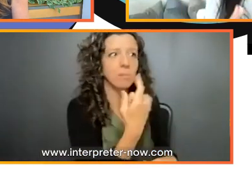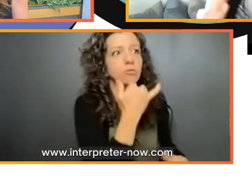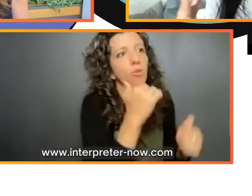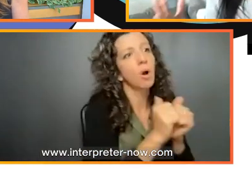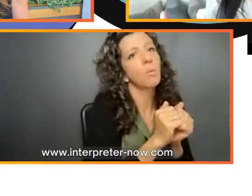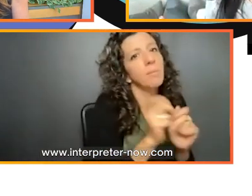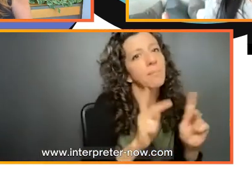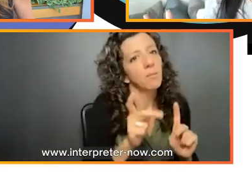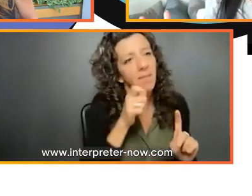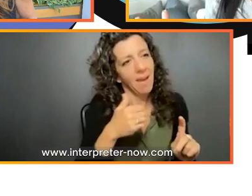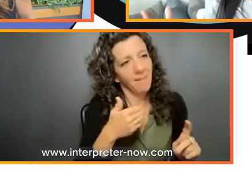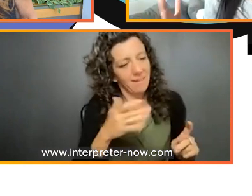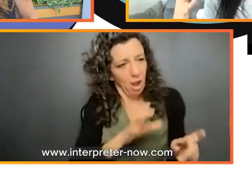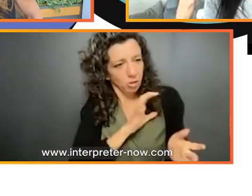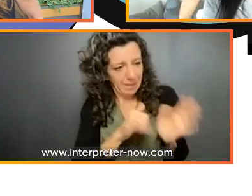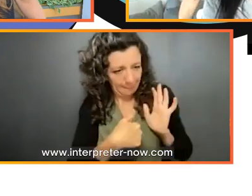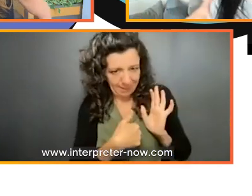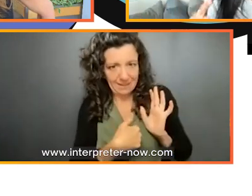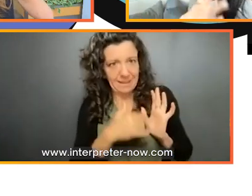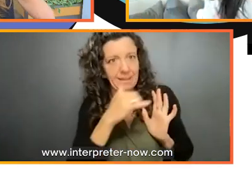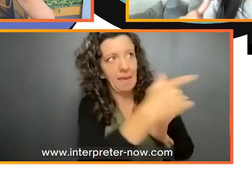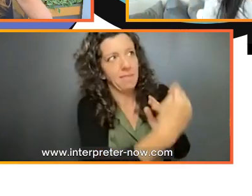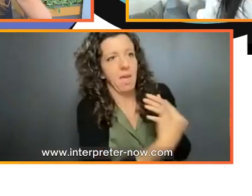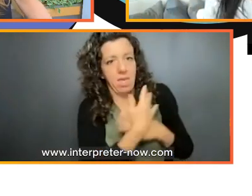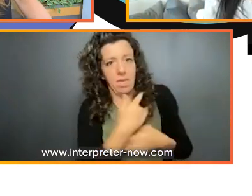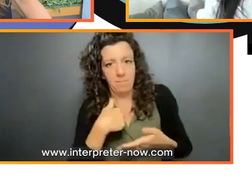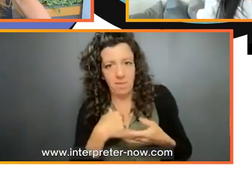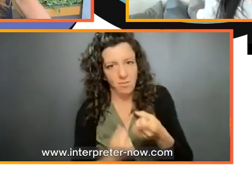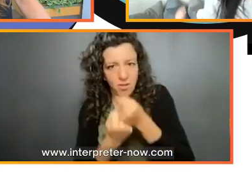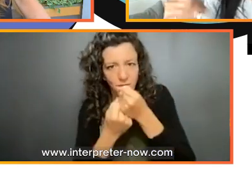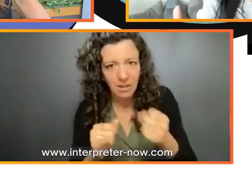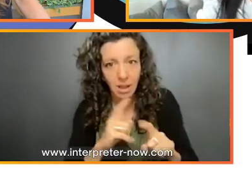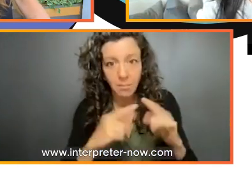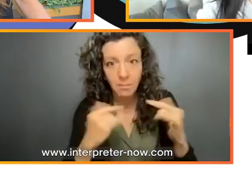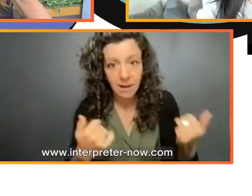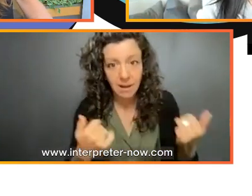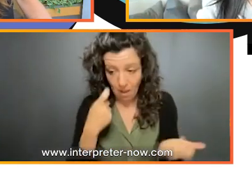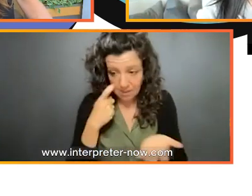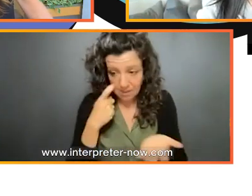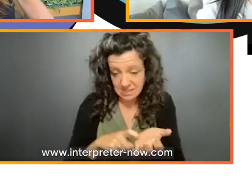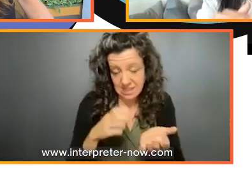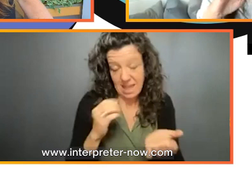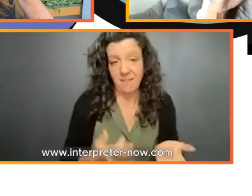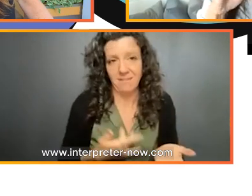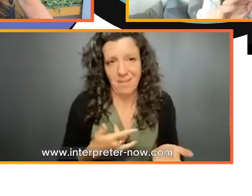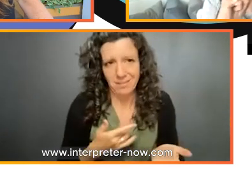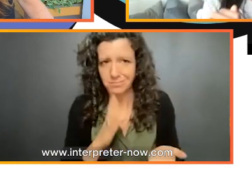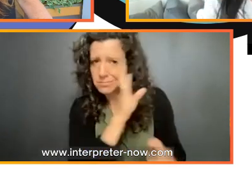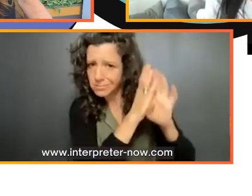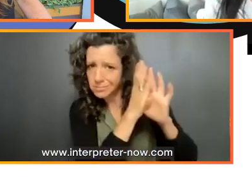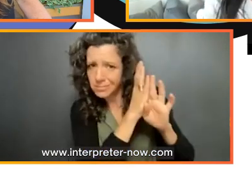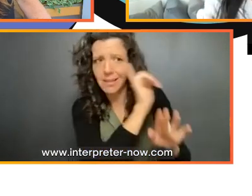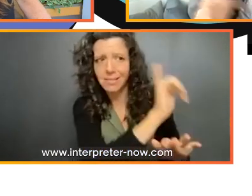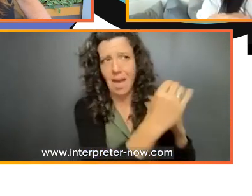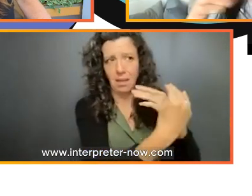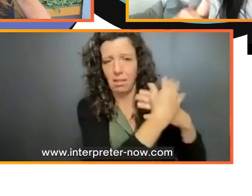And that ease, by the way, not only helps me to experience greater belonging with myself, but it helps